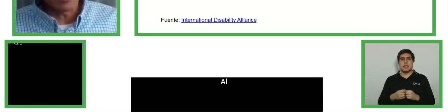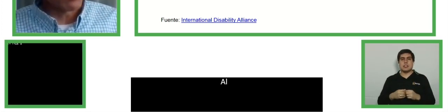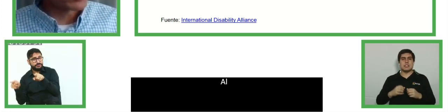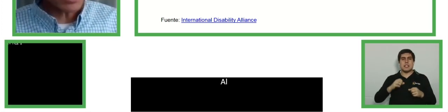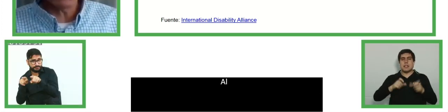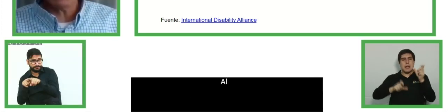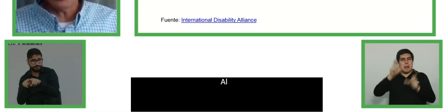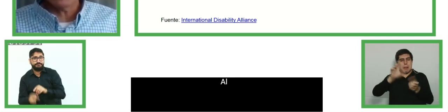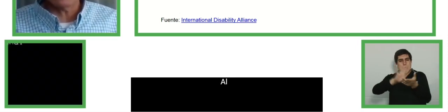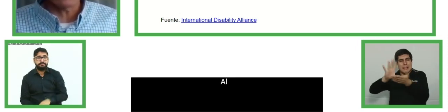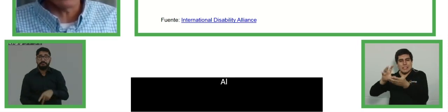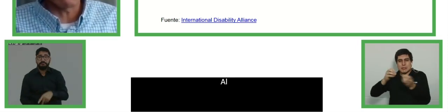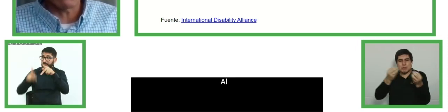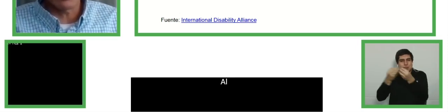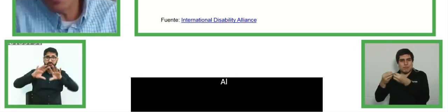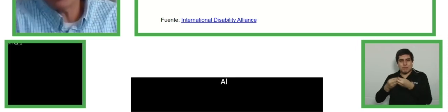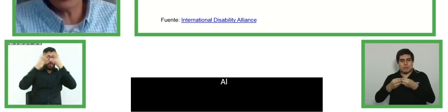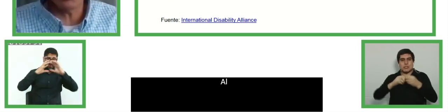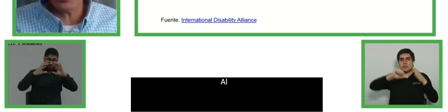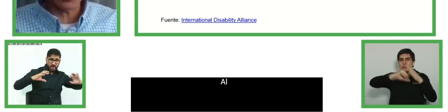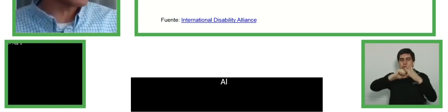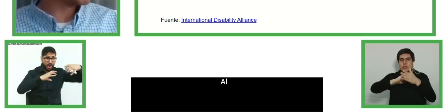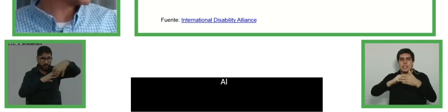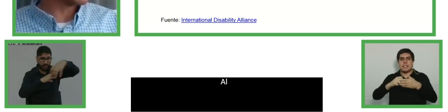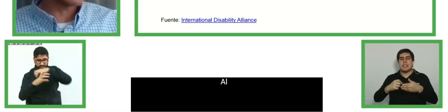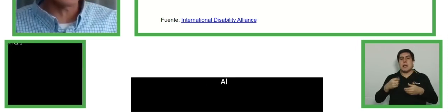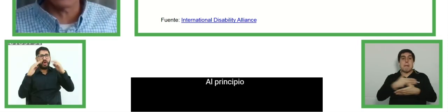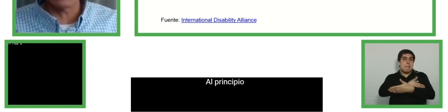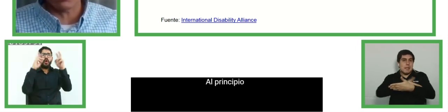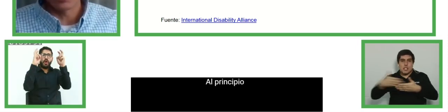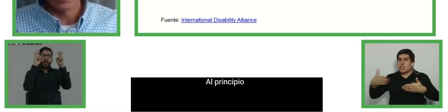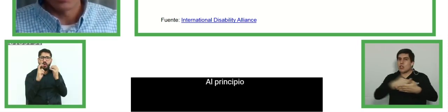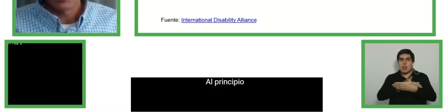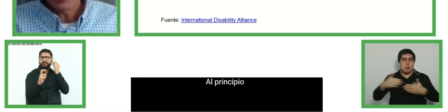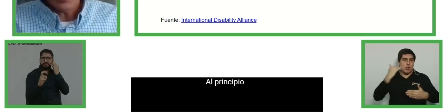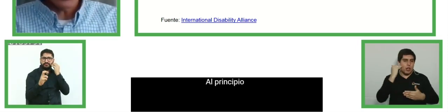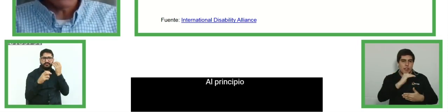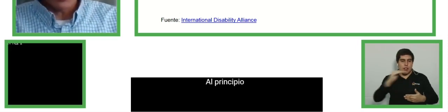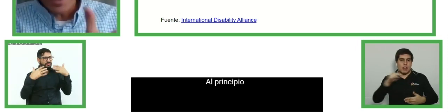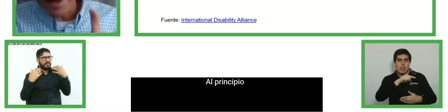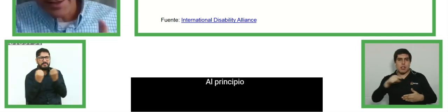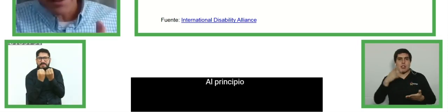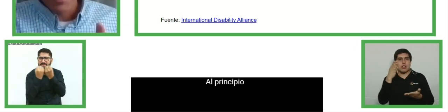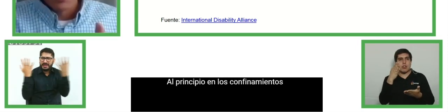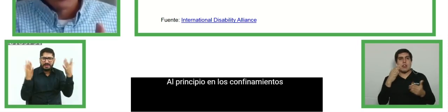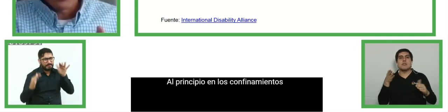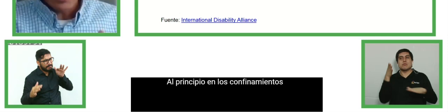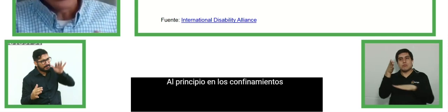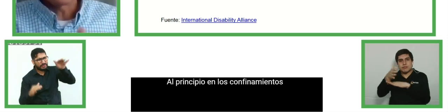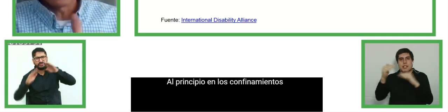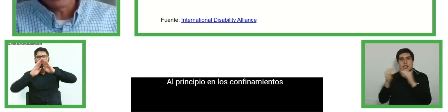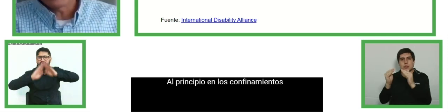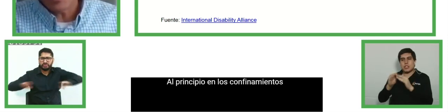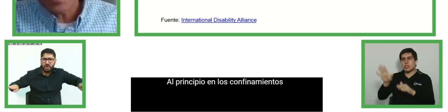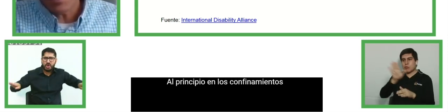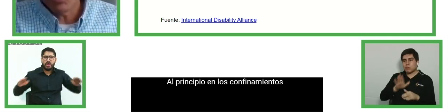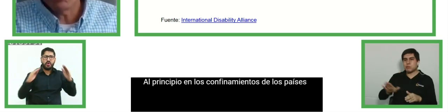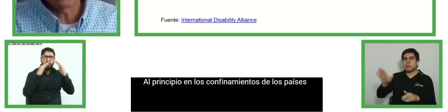and hundreds and thousands, millions of children had to go home to study from home,